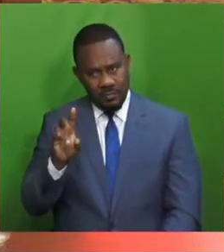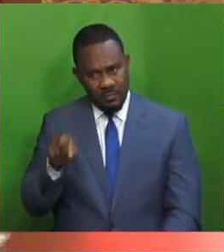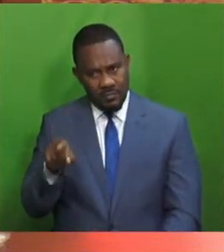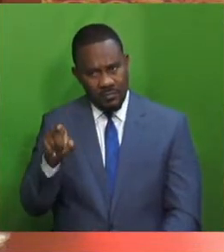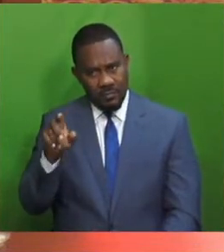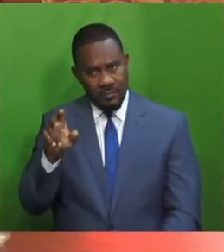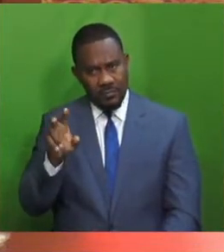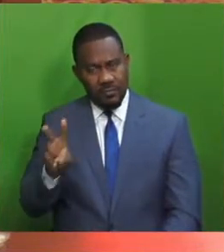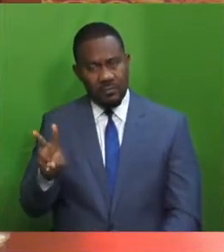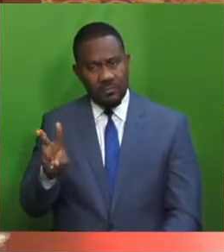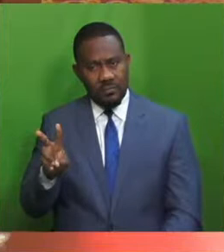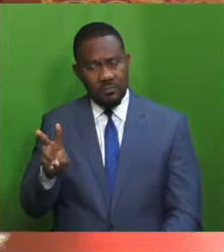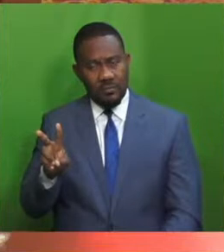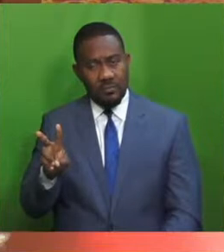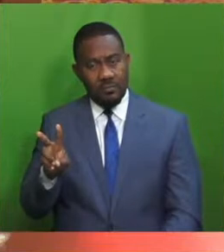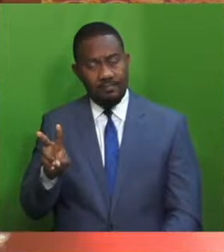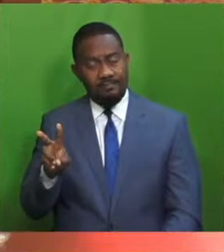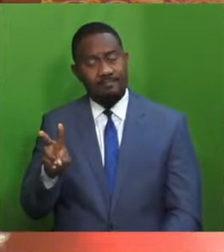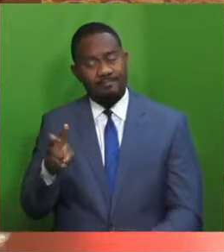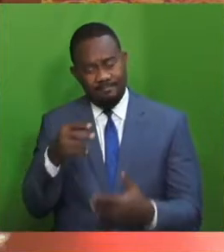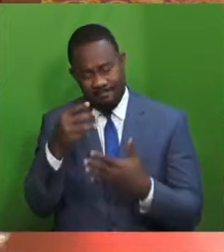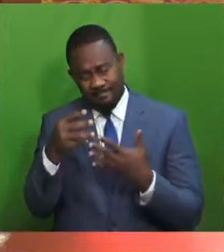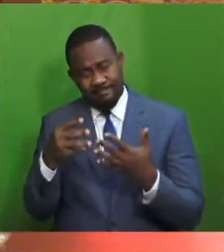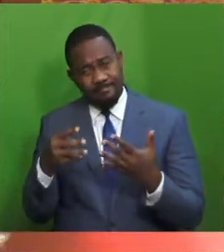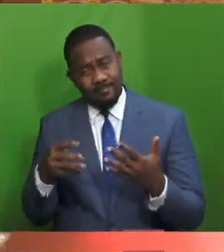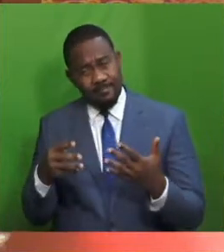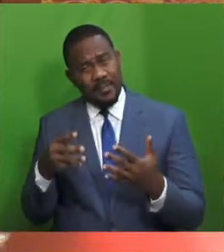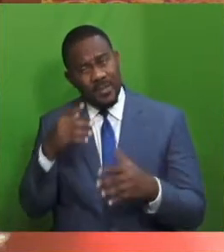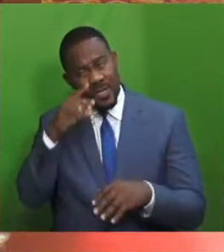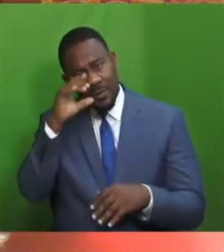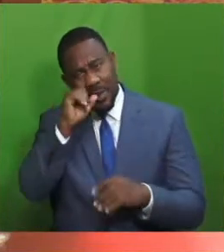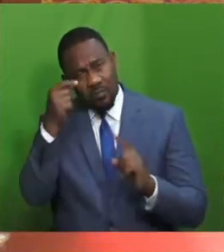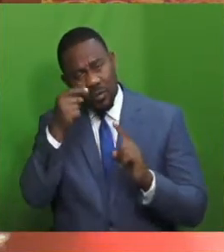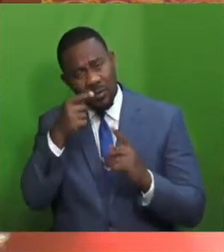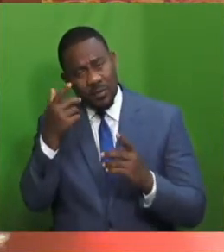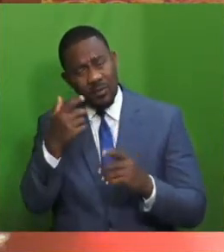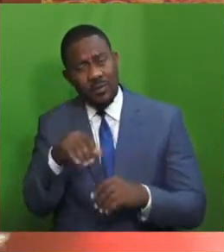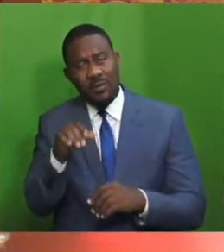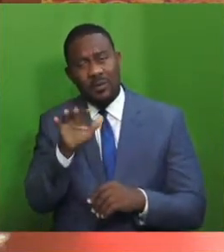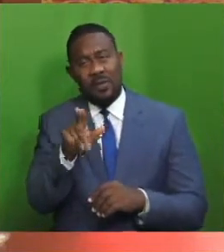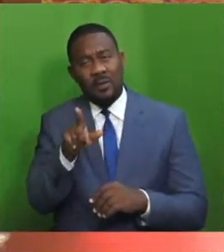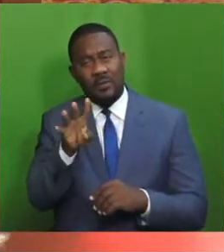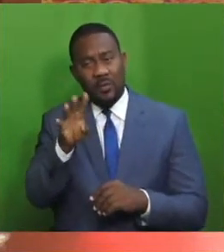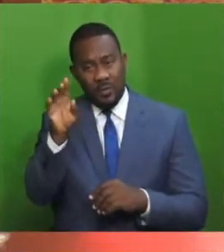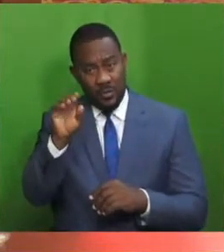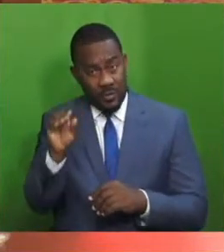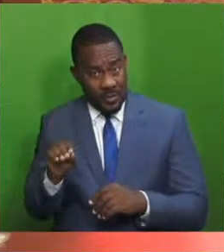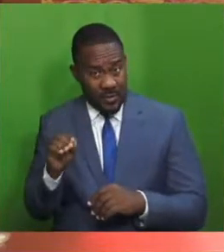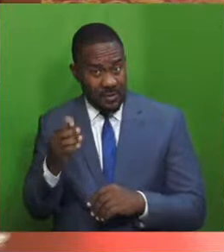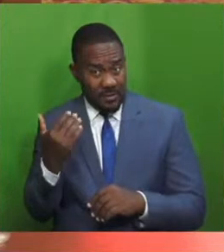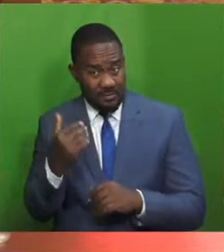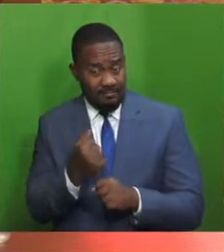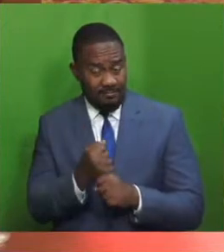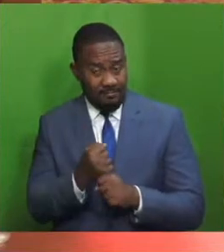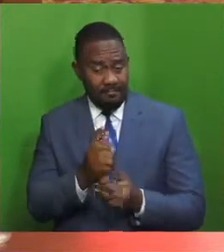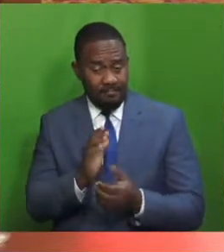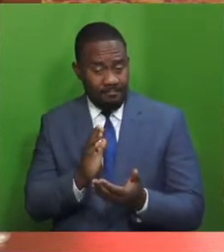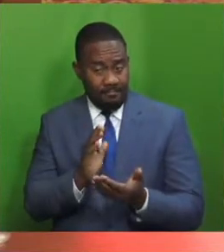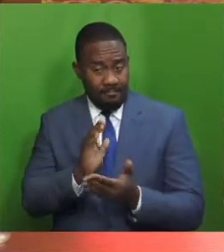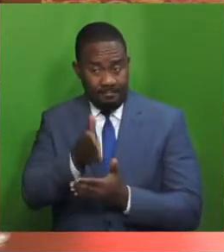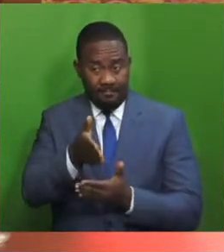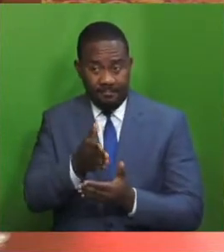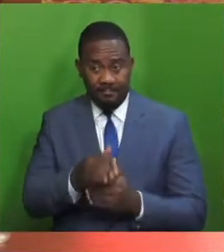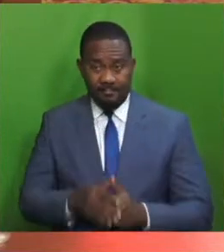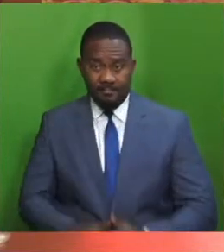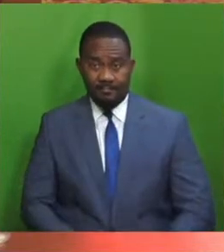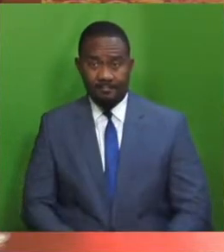5.8, 2019, 5.3, and it was projected to grow at 5.4%. The Speaker, cocoa, that we